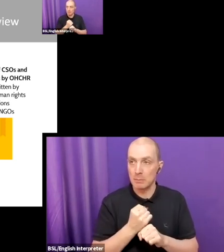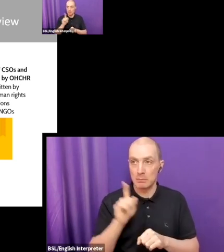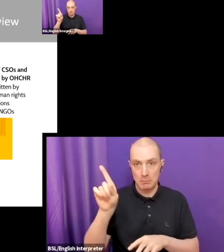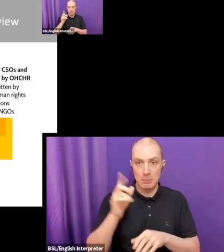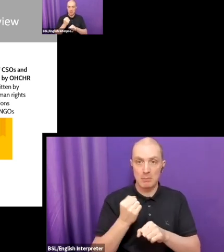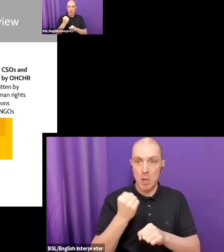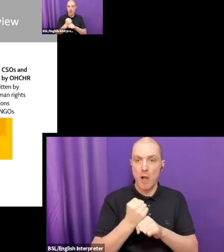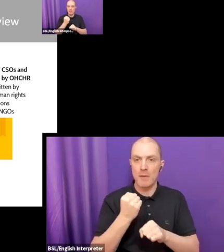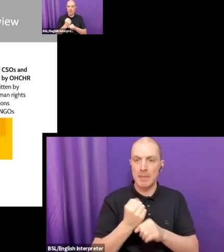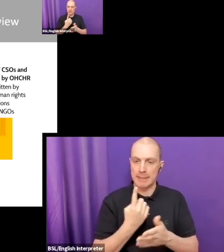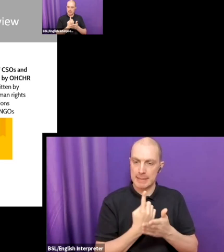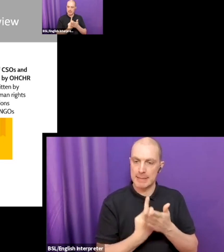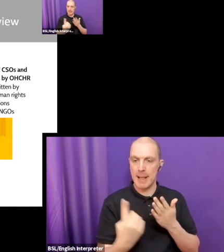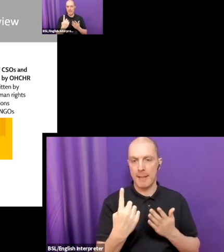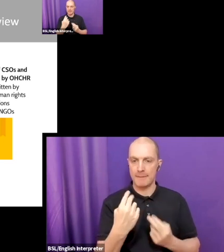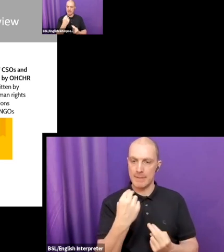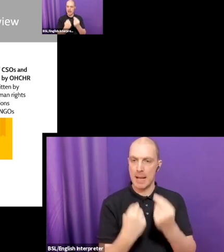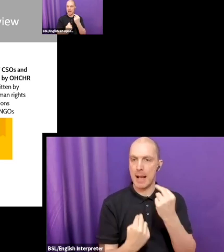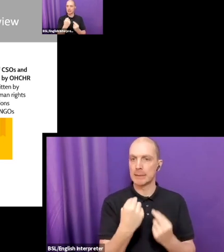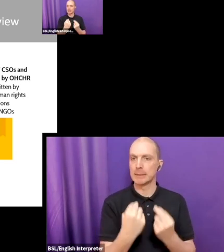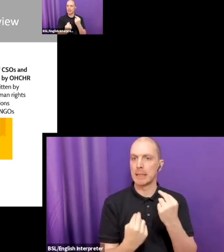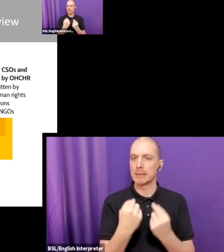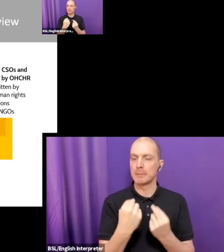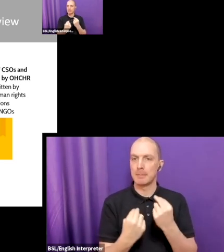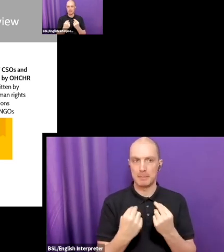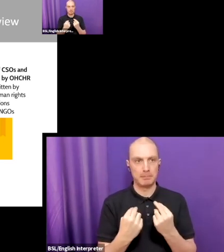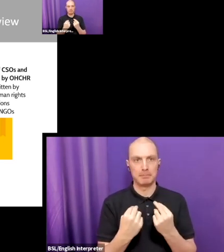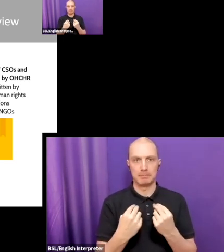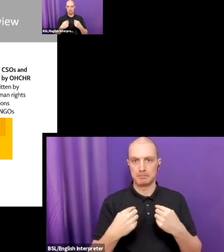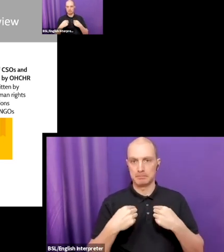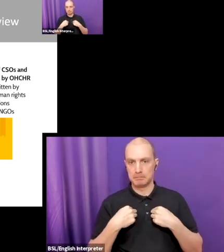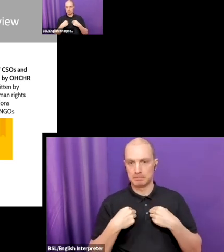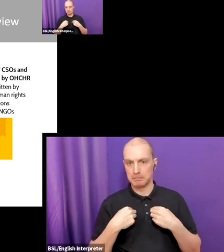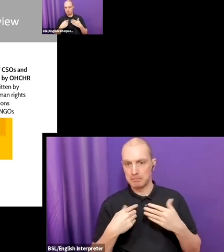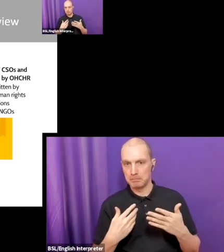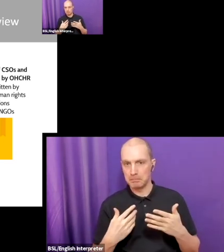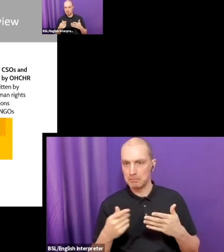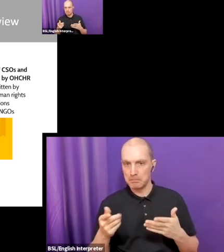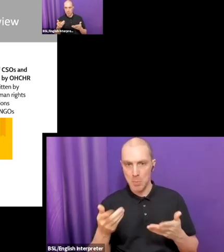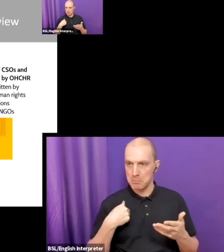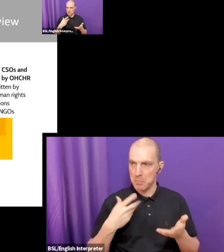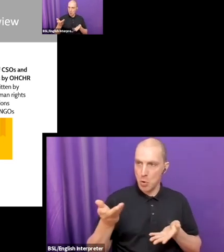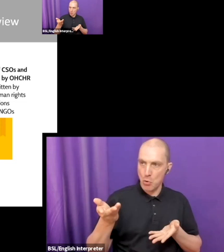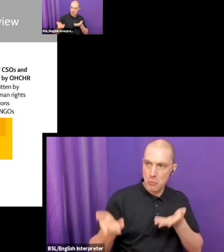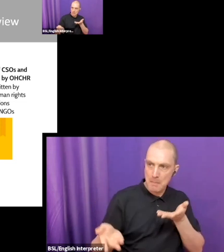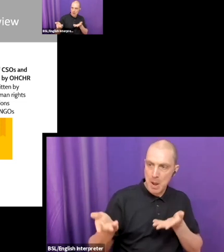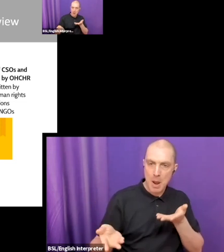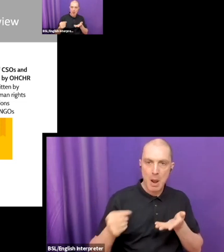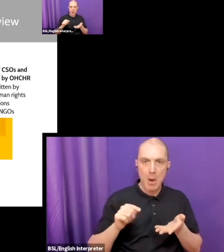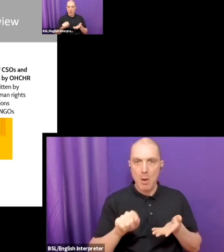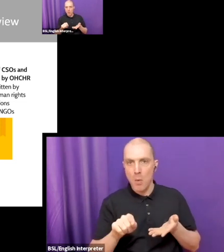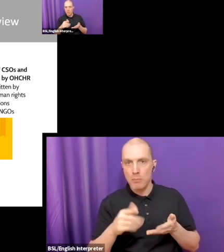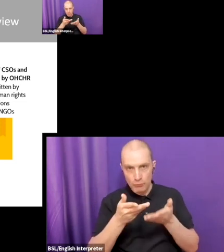of self-assessment of how it has been compiling or respecting human